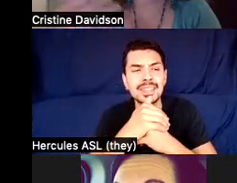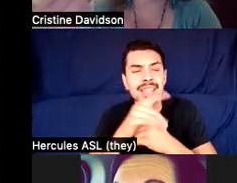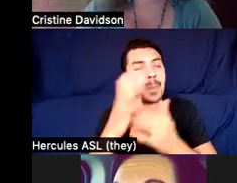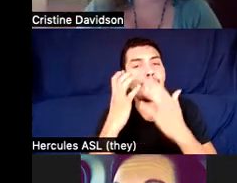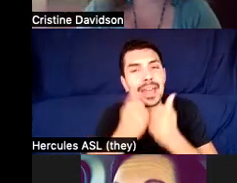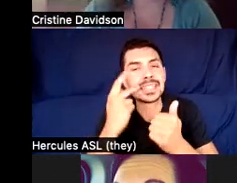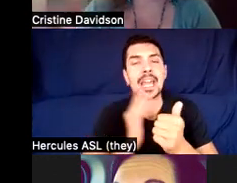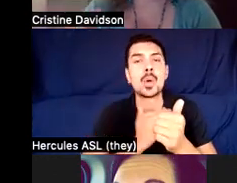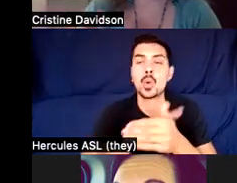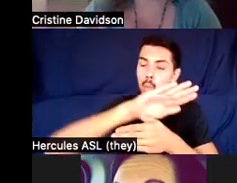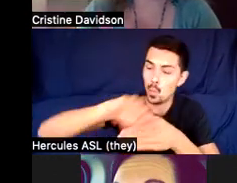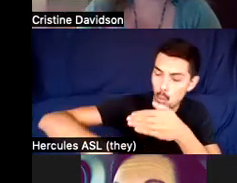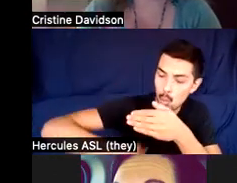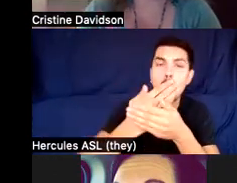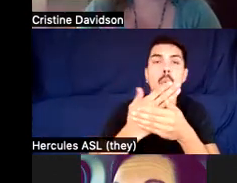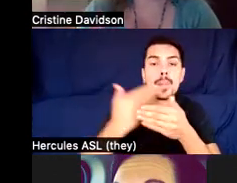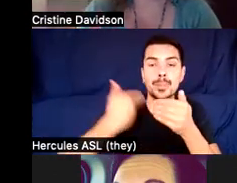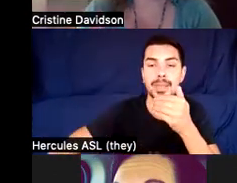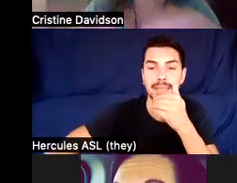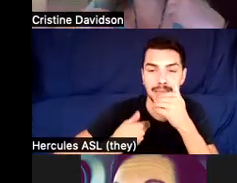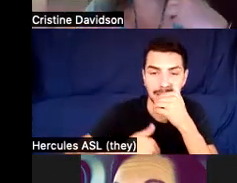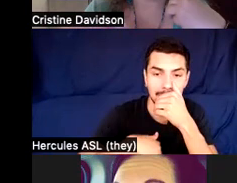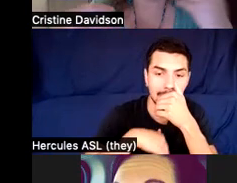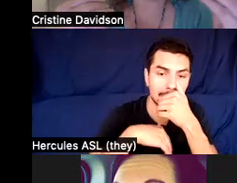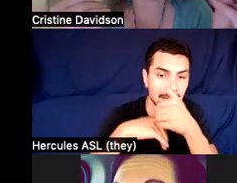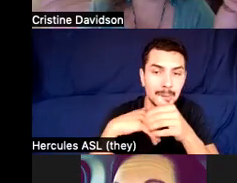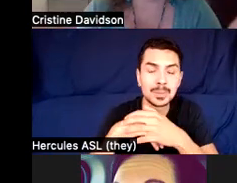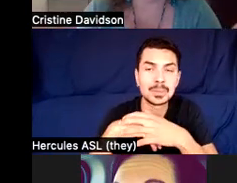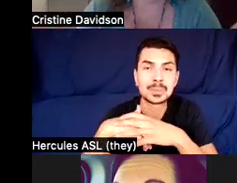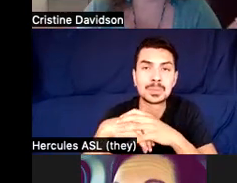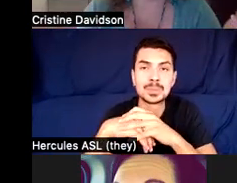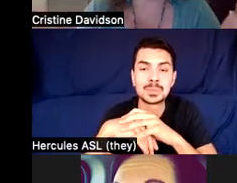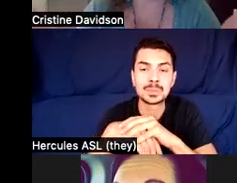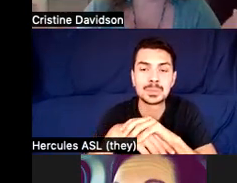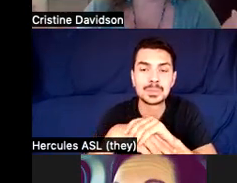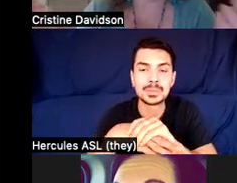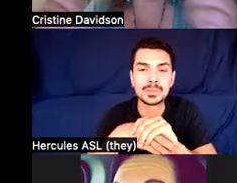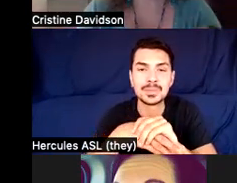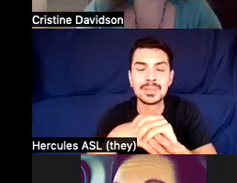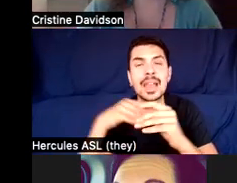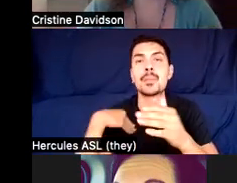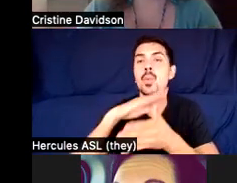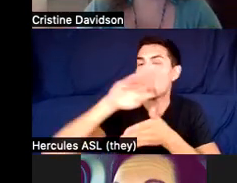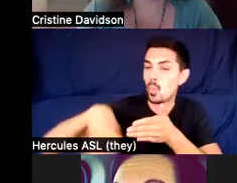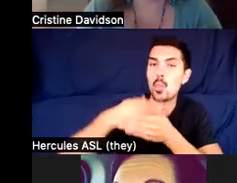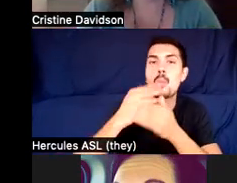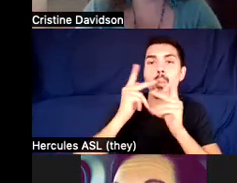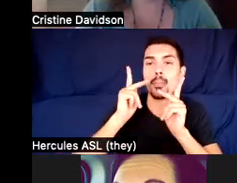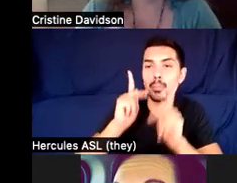That's healing, to be able to do that, to be seen as a whole person, not just our sexual violence,